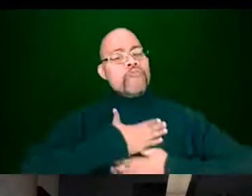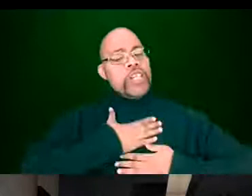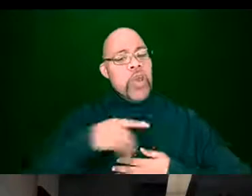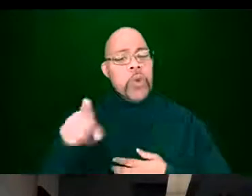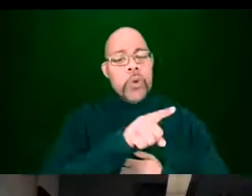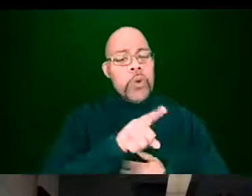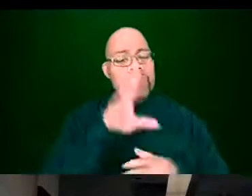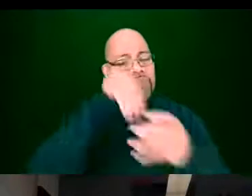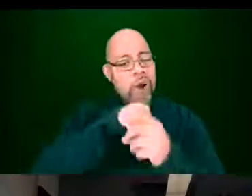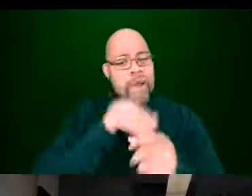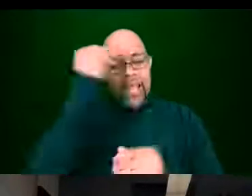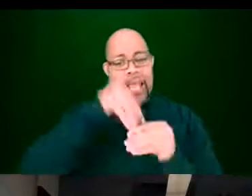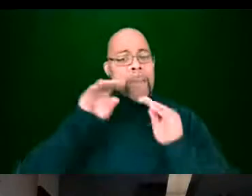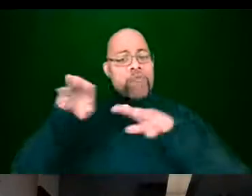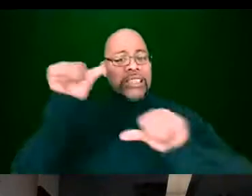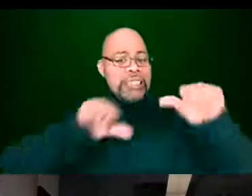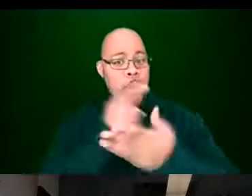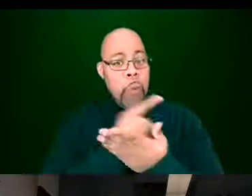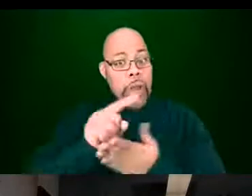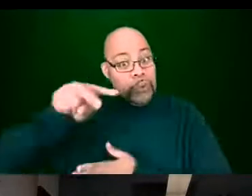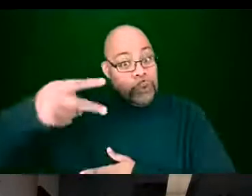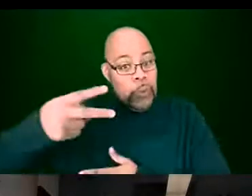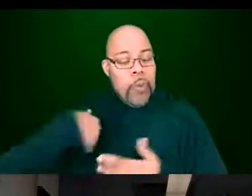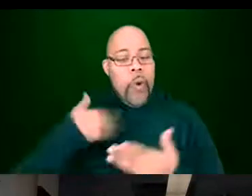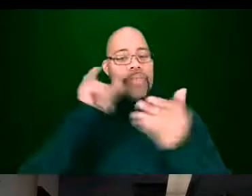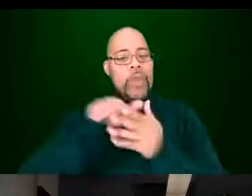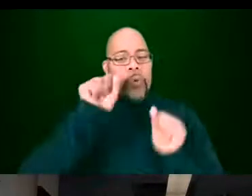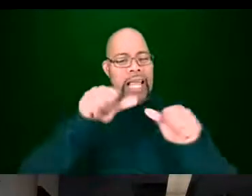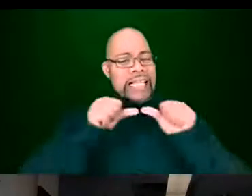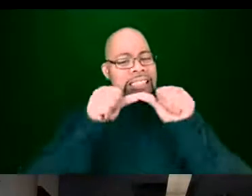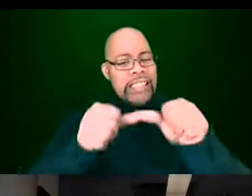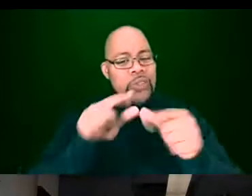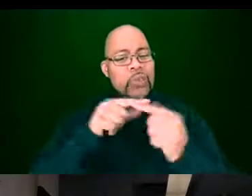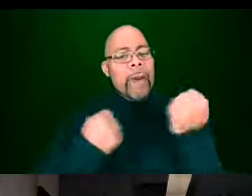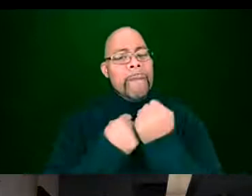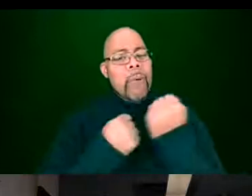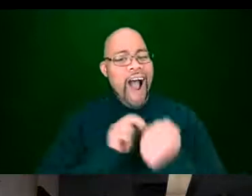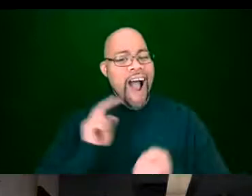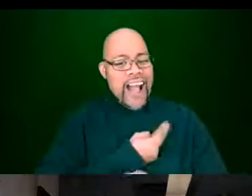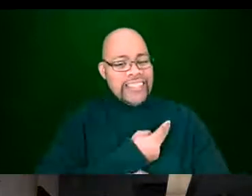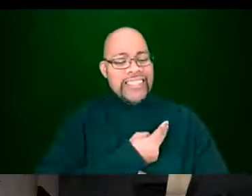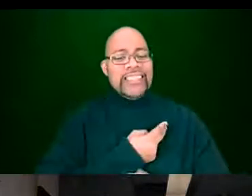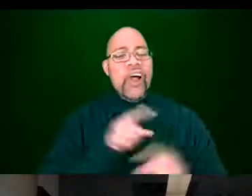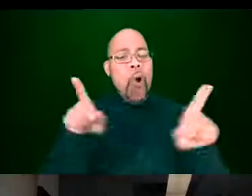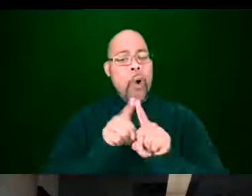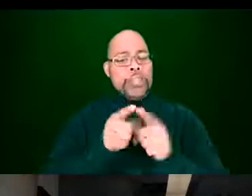being a part of Black and Marine Science Week 2, and we hope that you continue to support us as well as